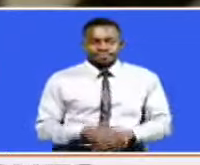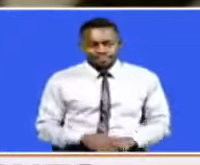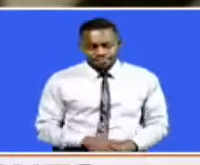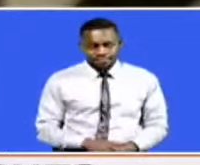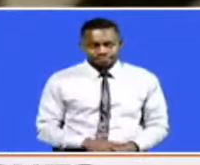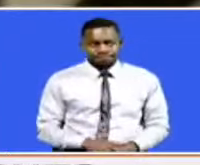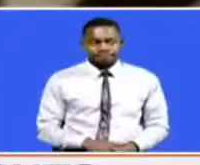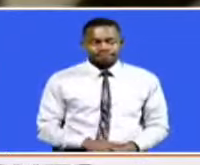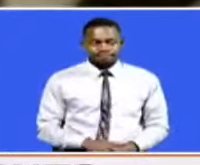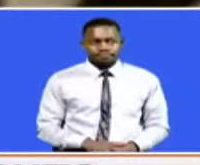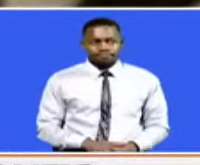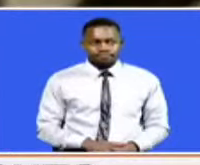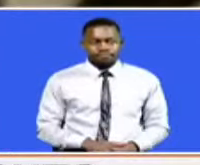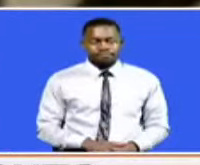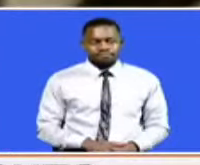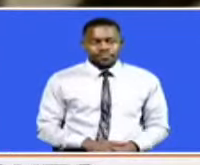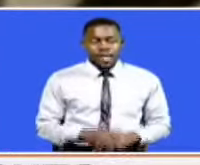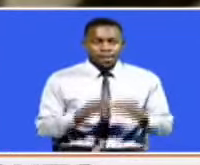between